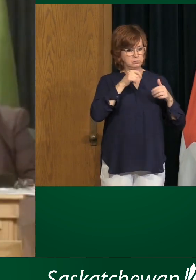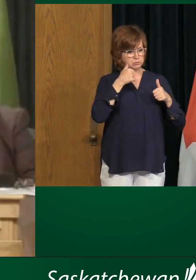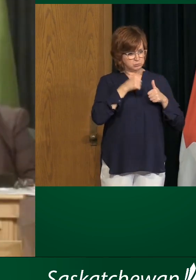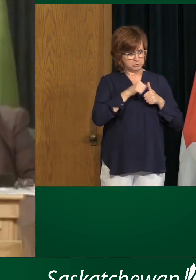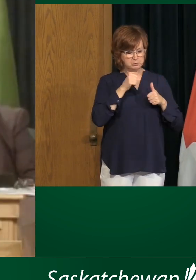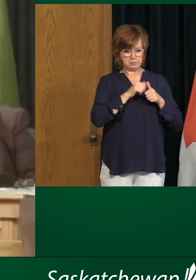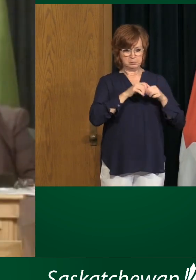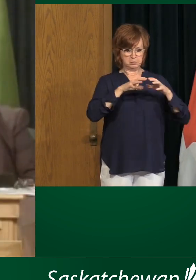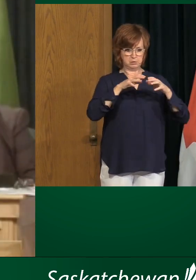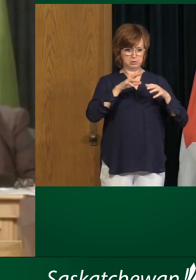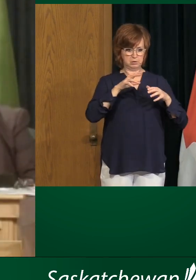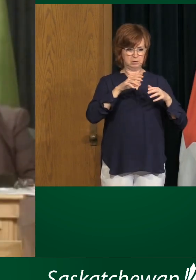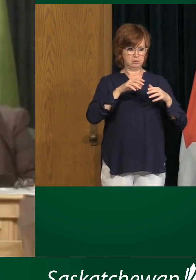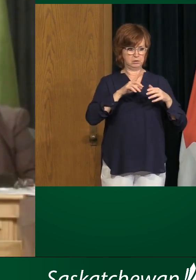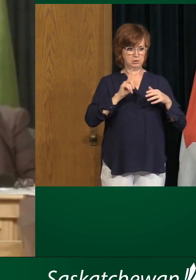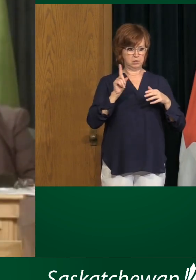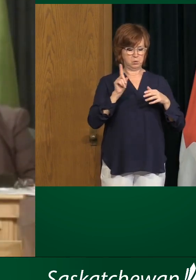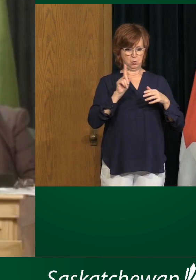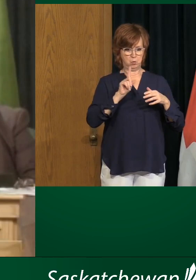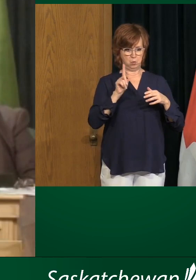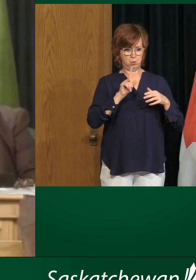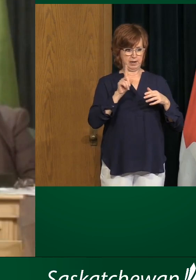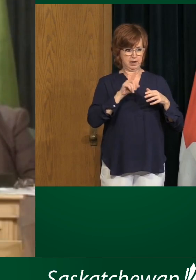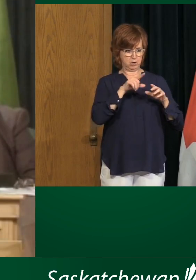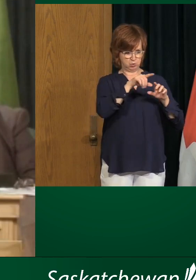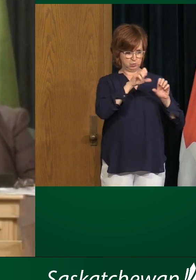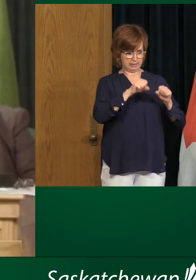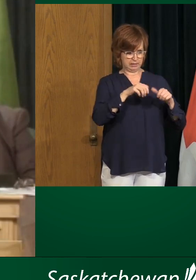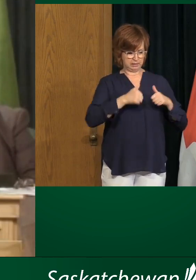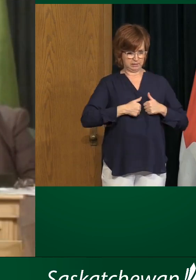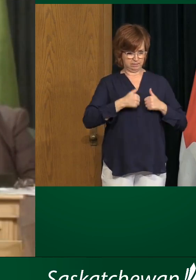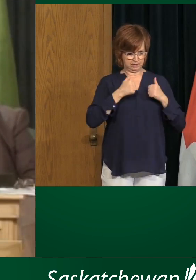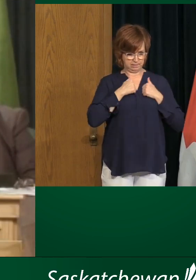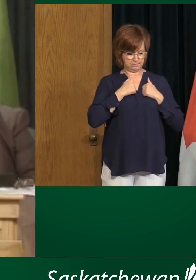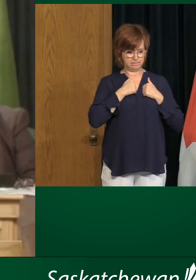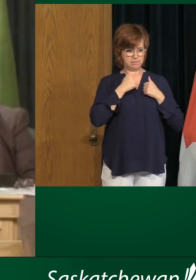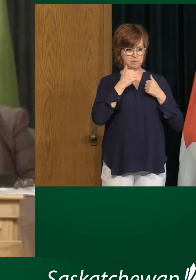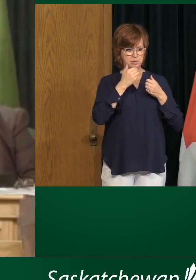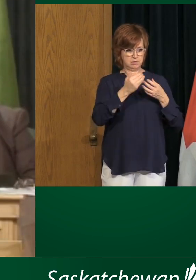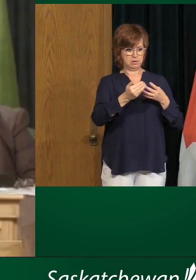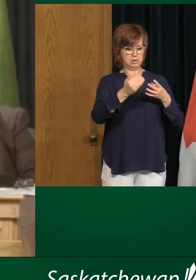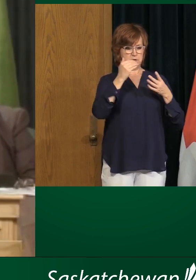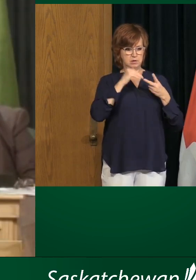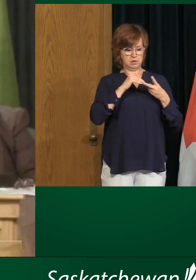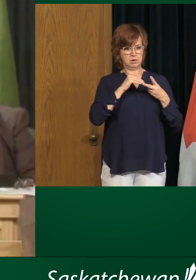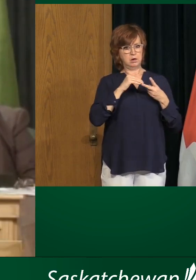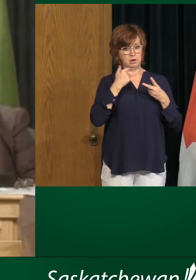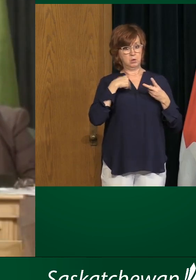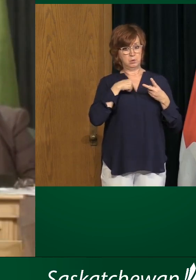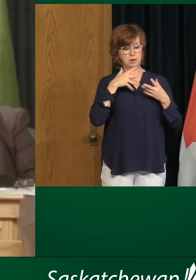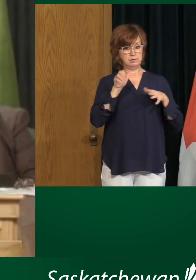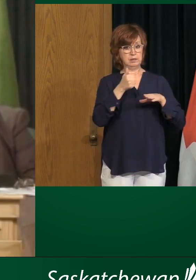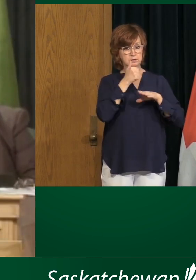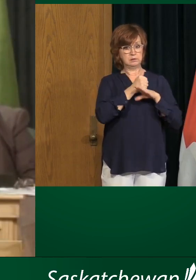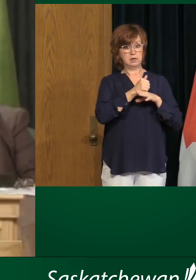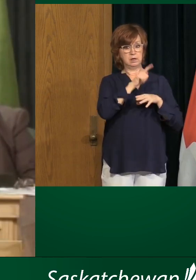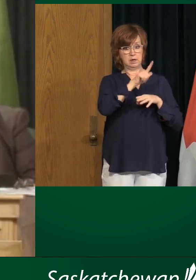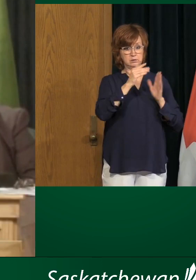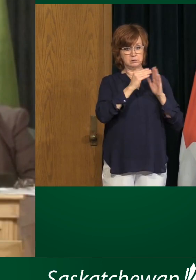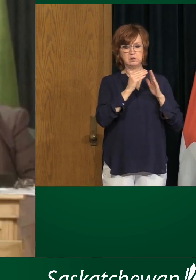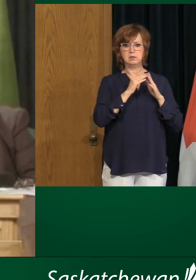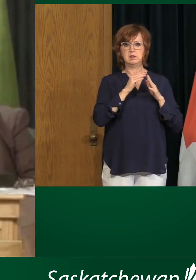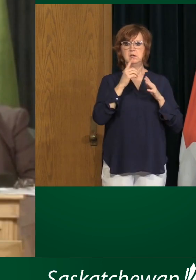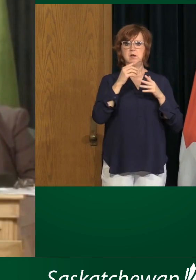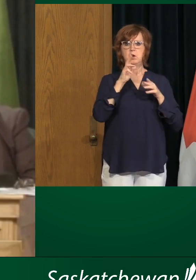to both accommodations. We have, as you likely know, through connections through the local community in Loche, the Friendship Inn